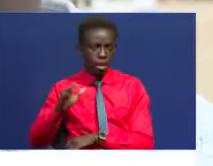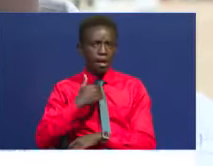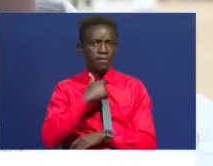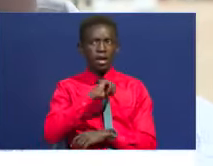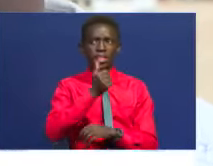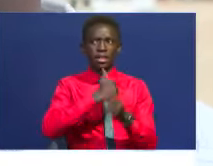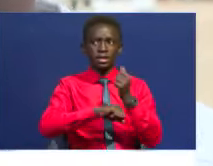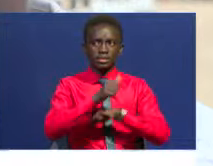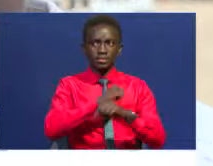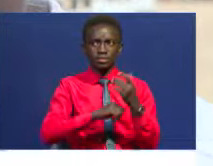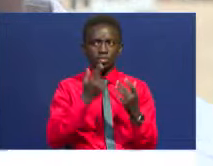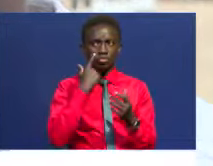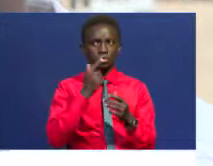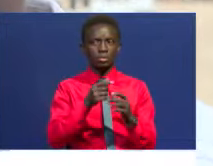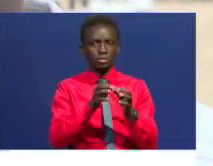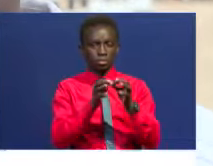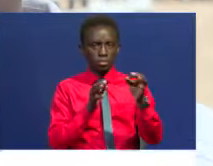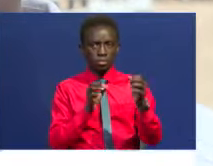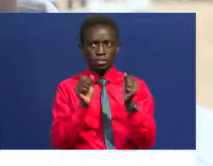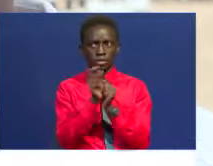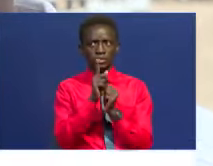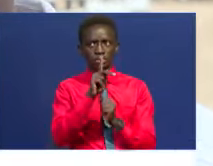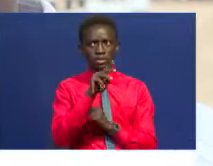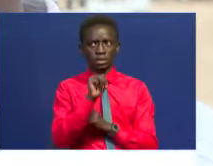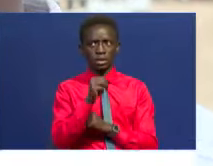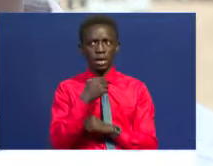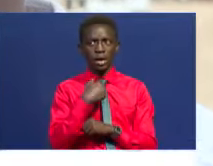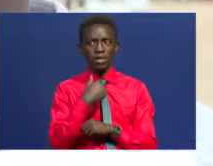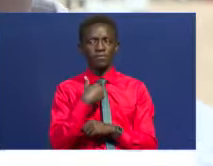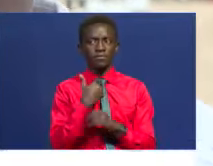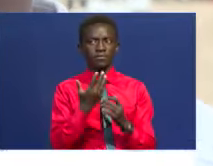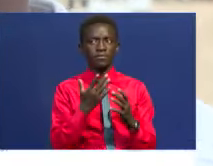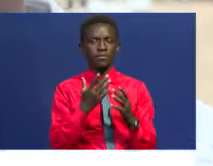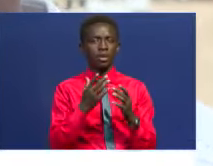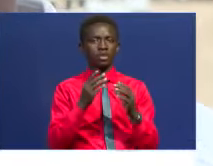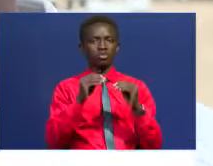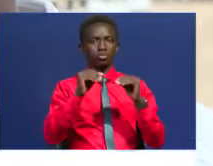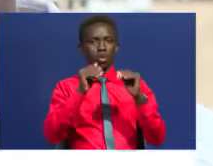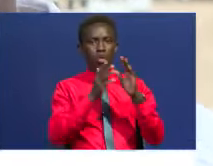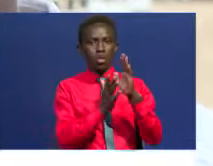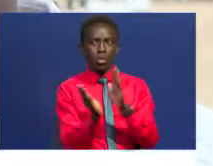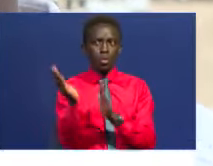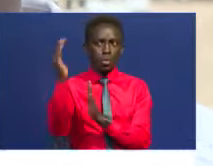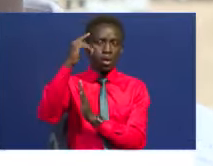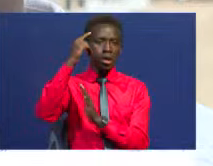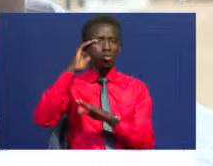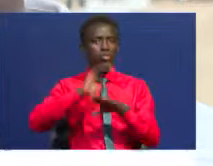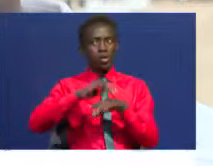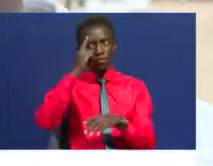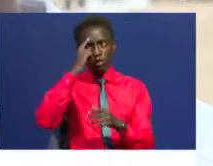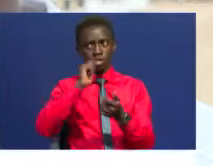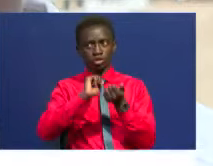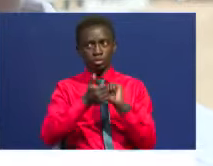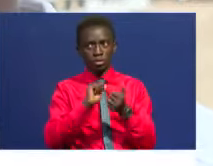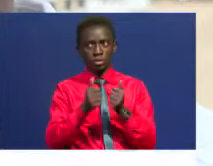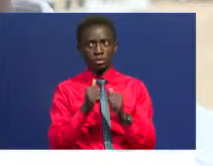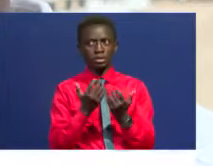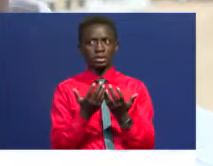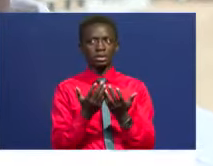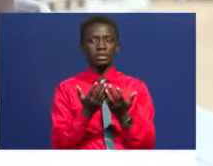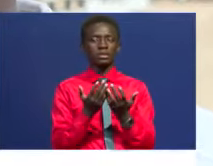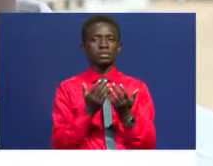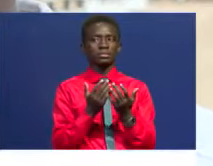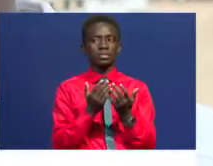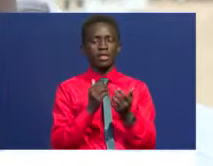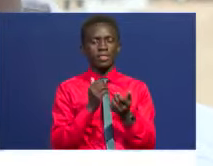Along the lake, around 11 kilometers, we have Napiget sand dunes. It's good for sports, car sports